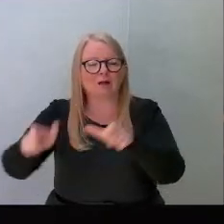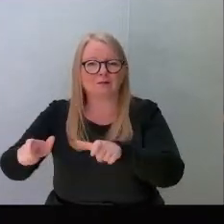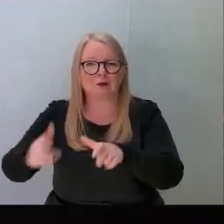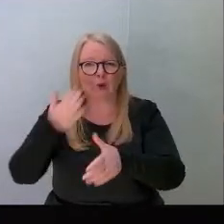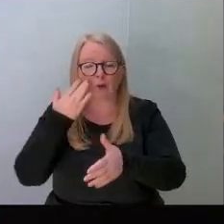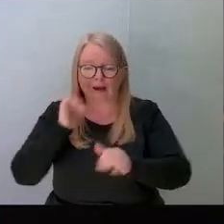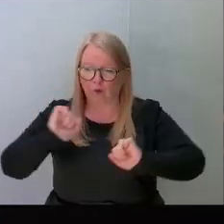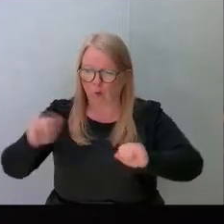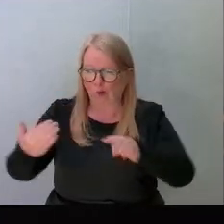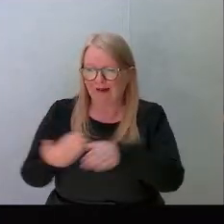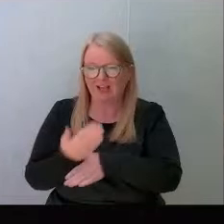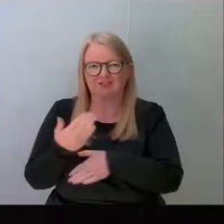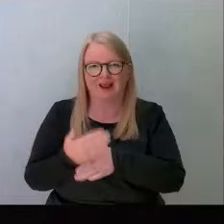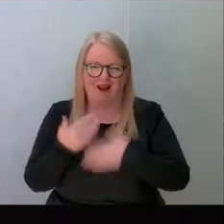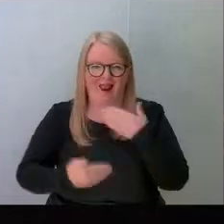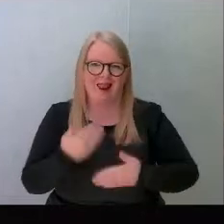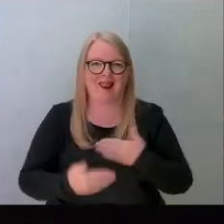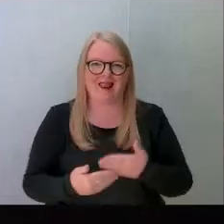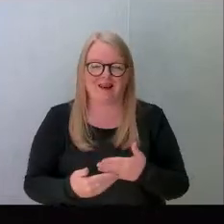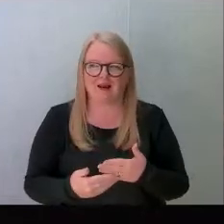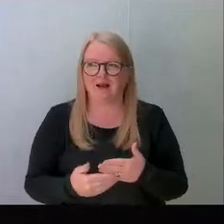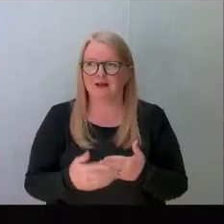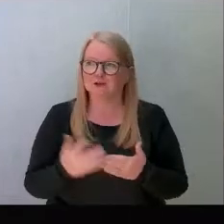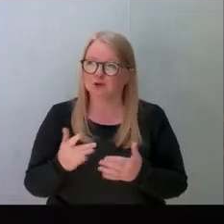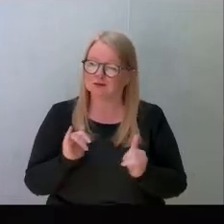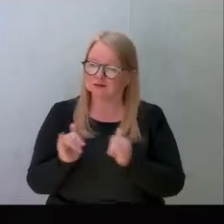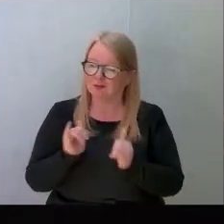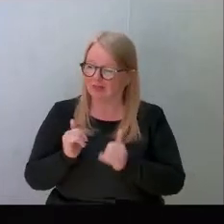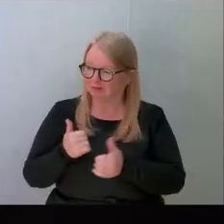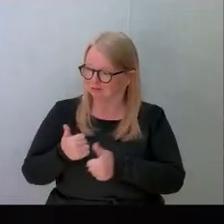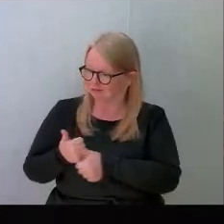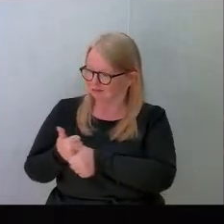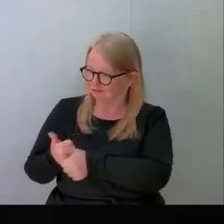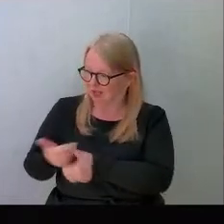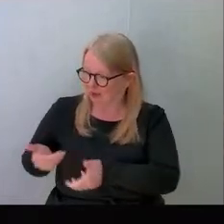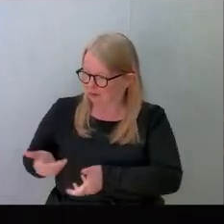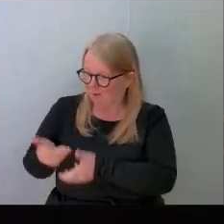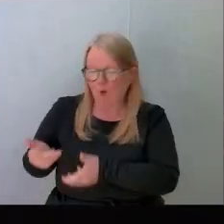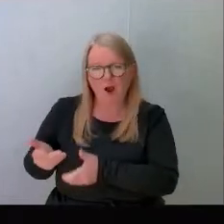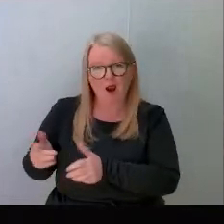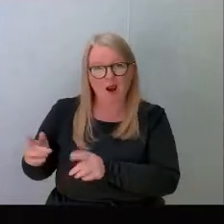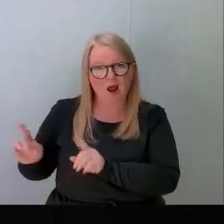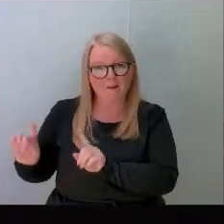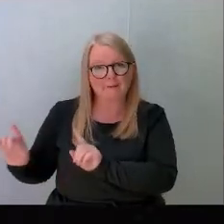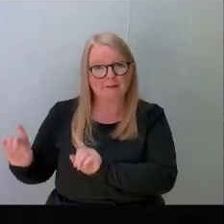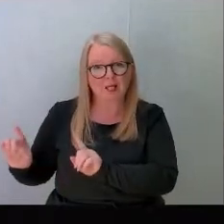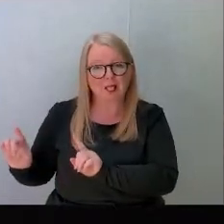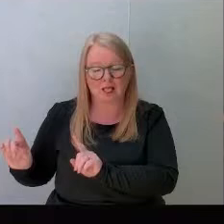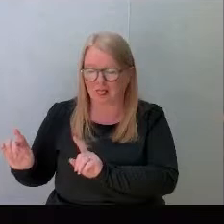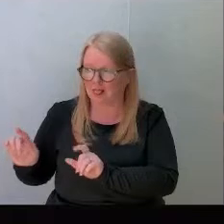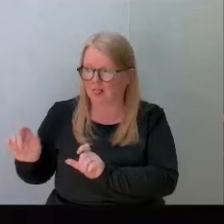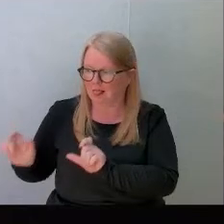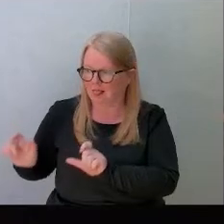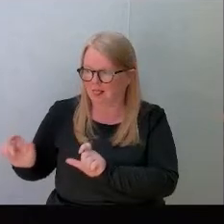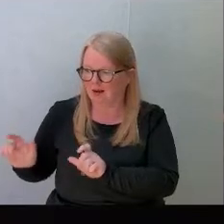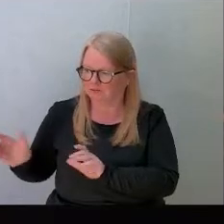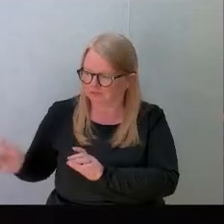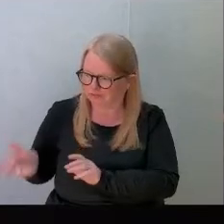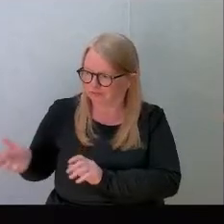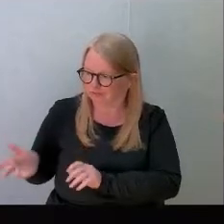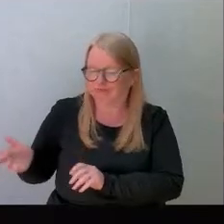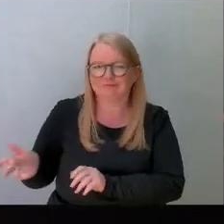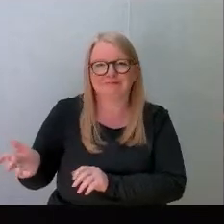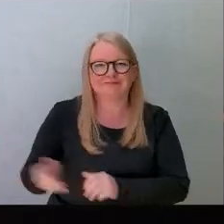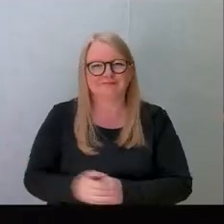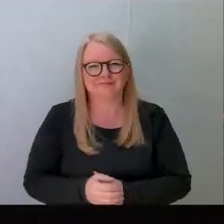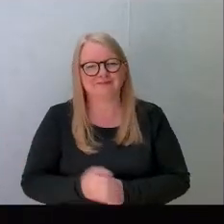career. So small but regular acts of support can have a major effect on the career of the people around you. My own example